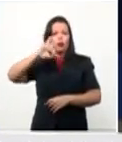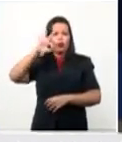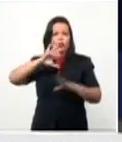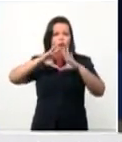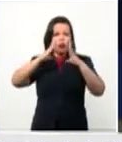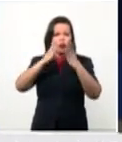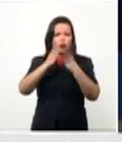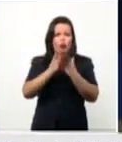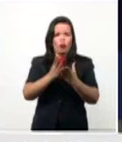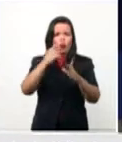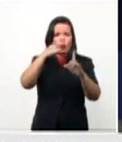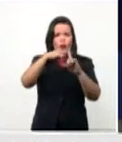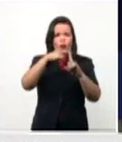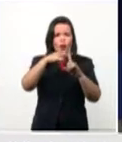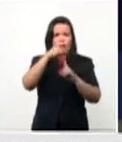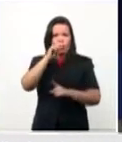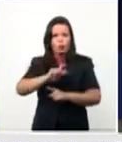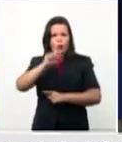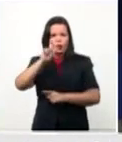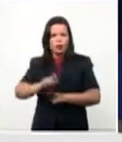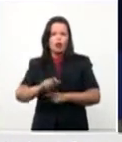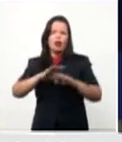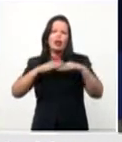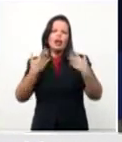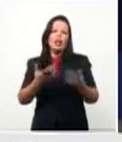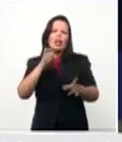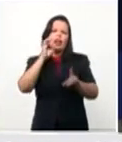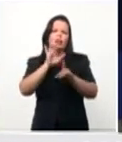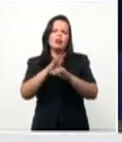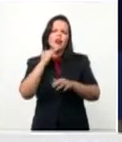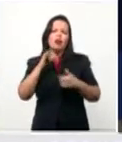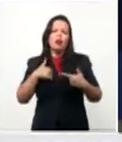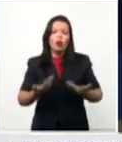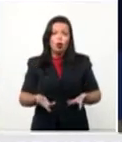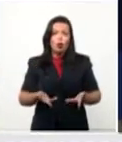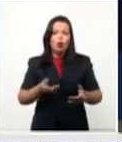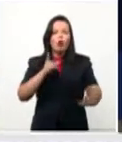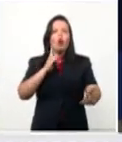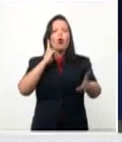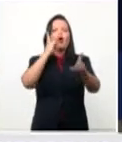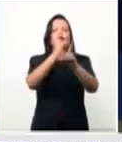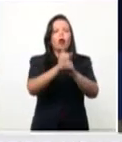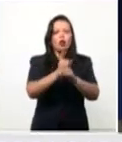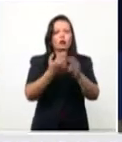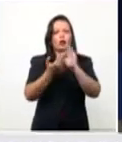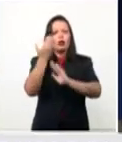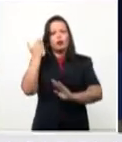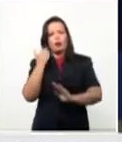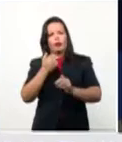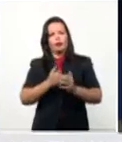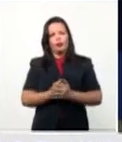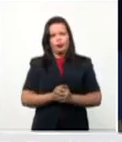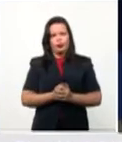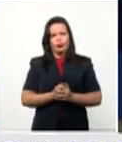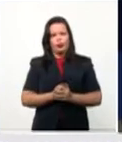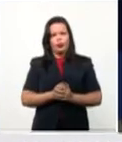89.8% of the cases confirmed in Cuba are contacts of a previously confirmed